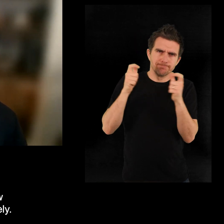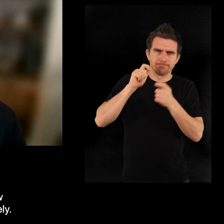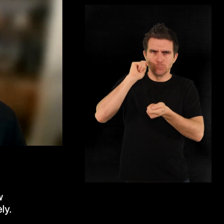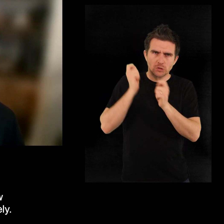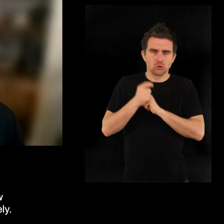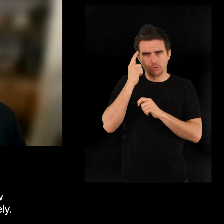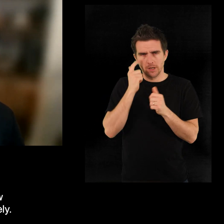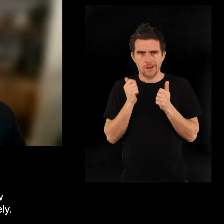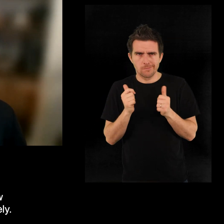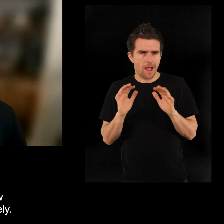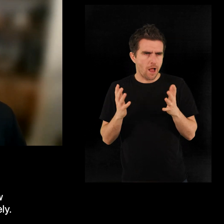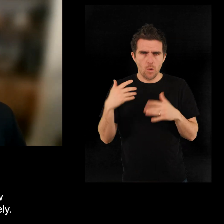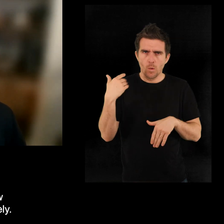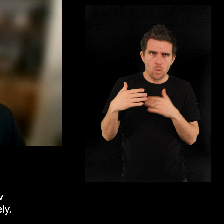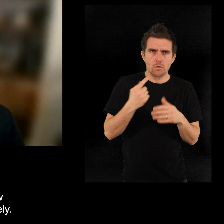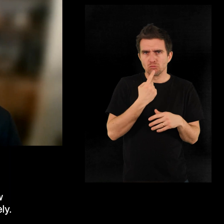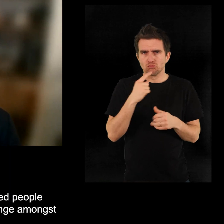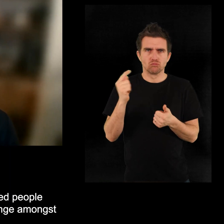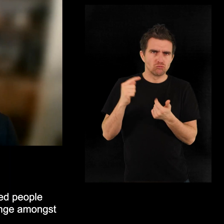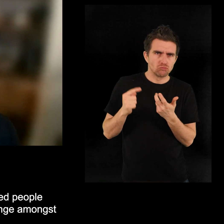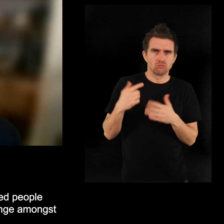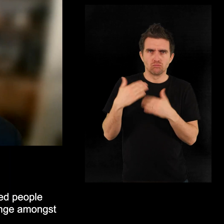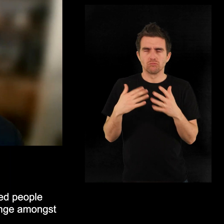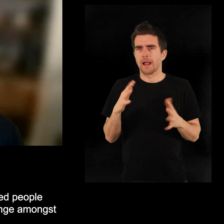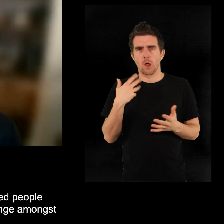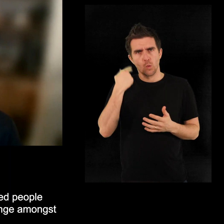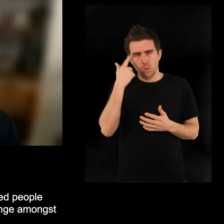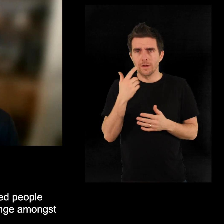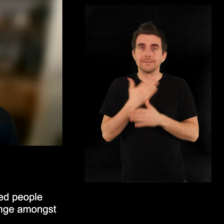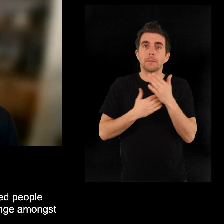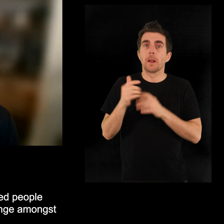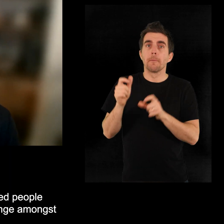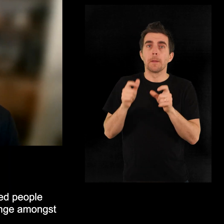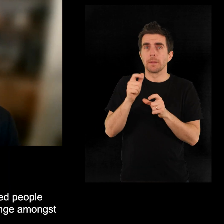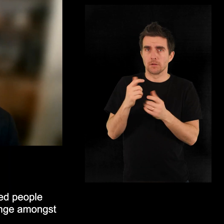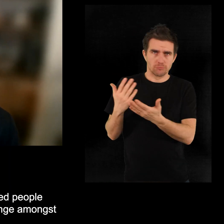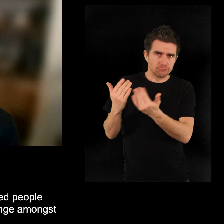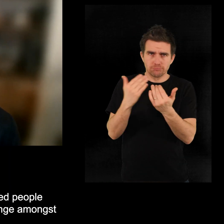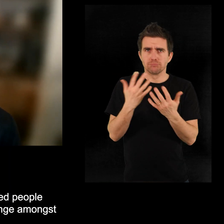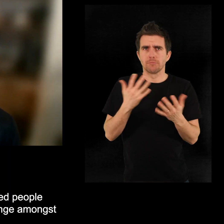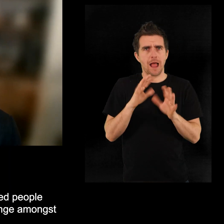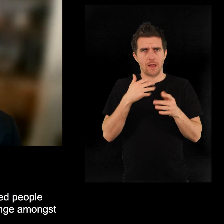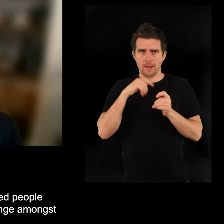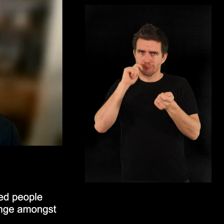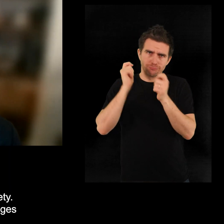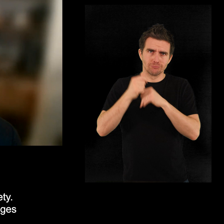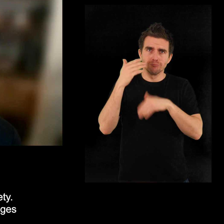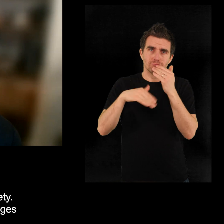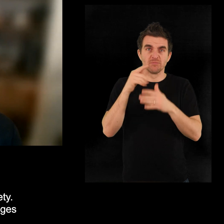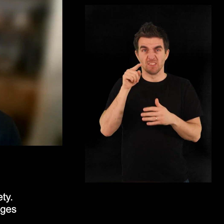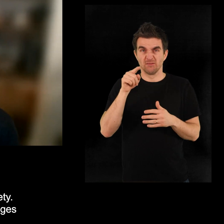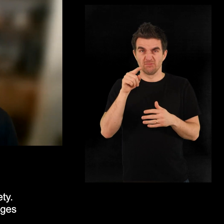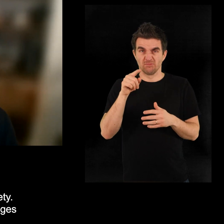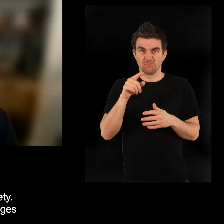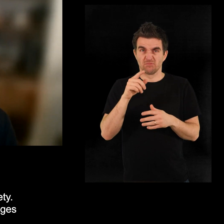change really is how we make decisions collectively, how we involve more disabled people, and how we can impact change amongst the